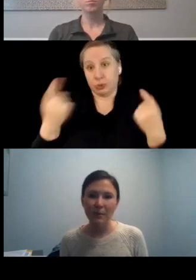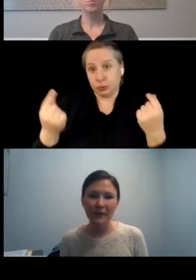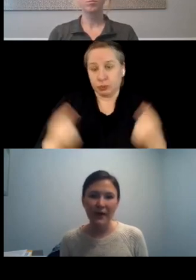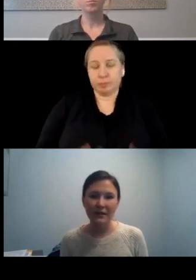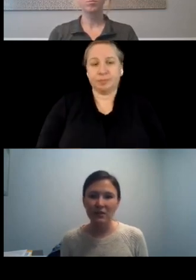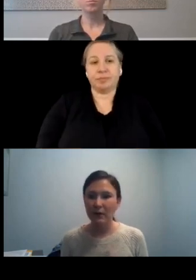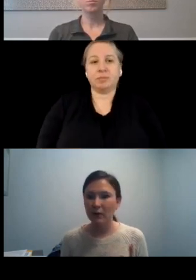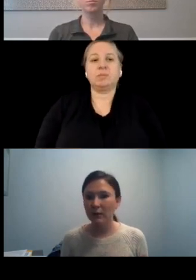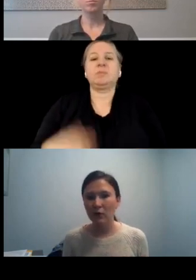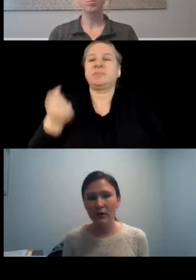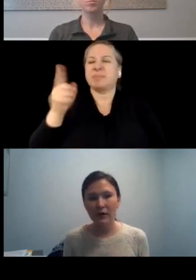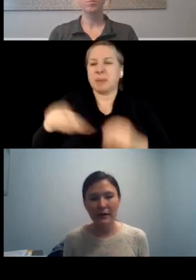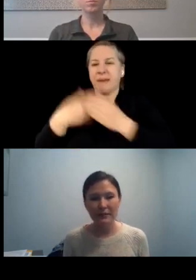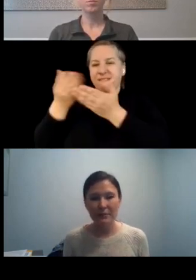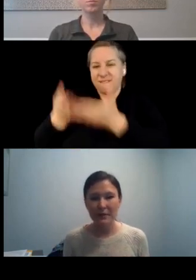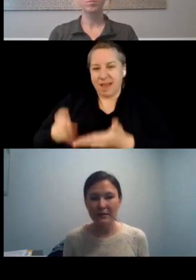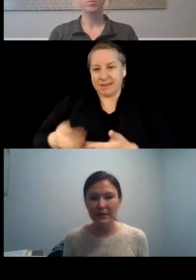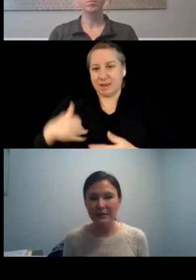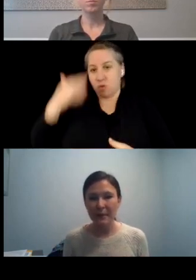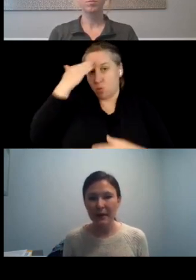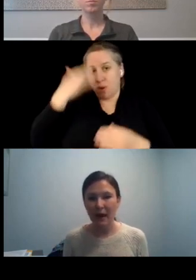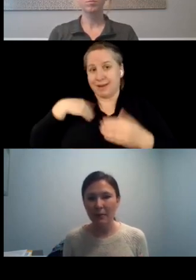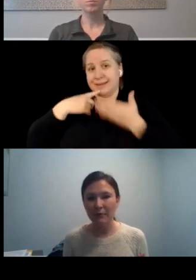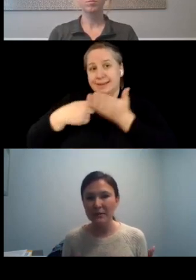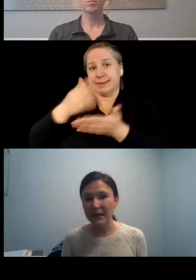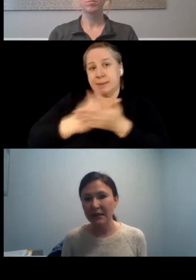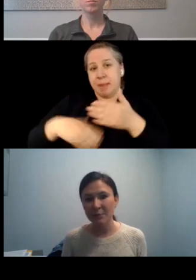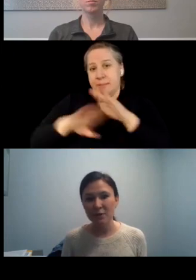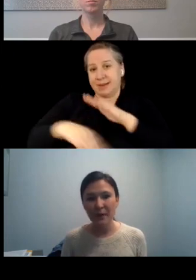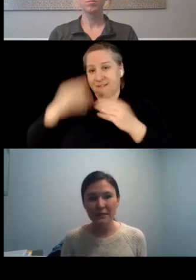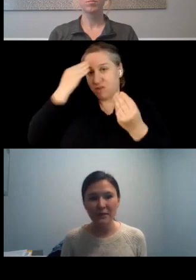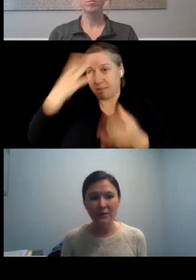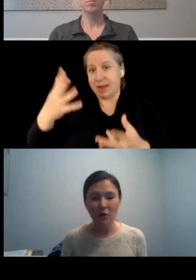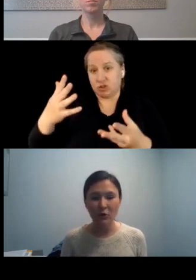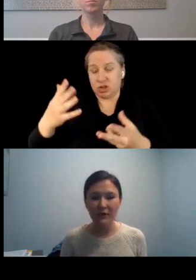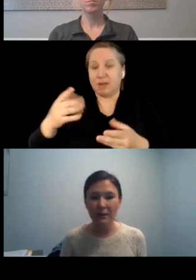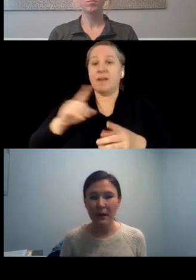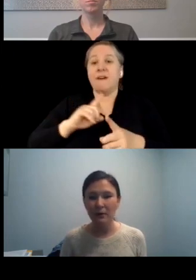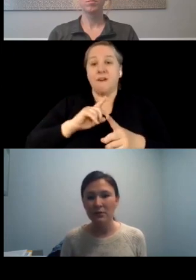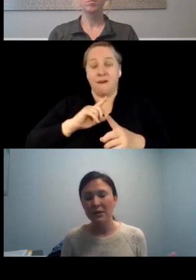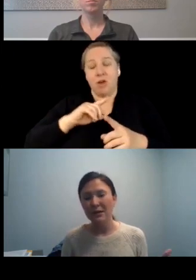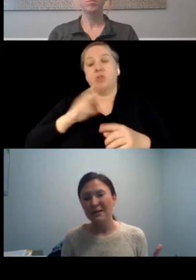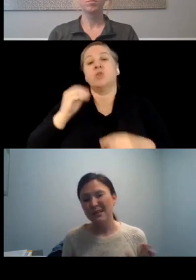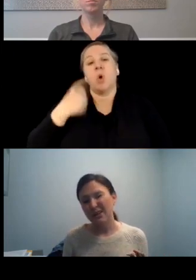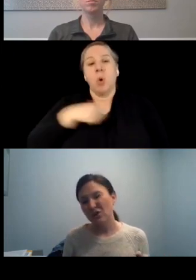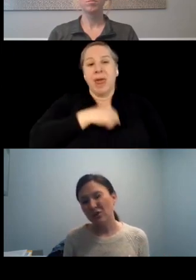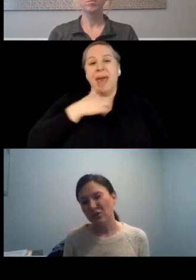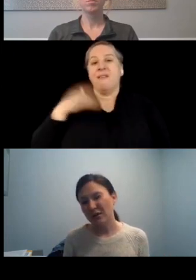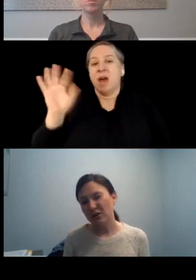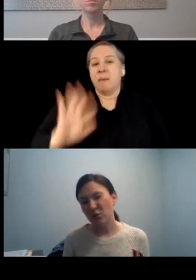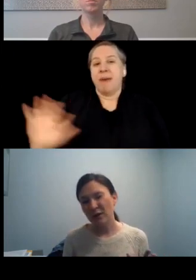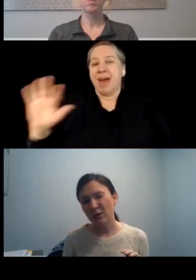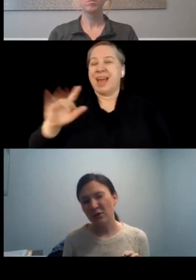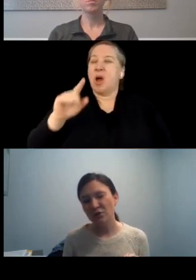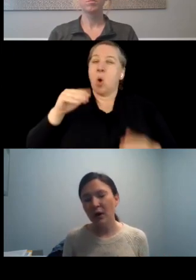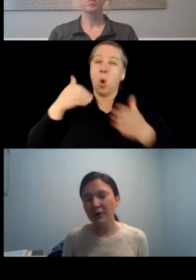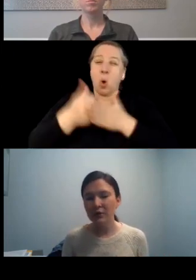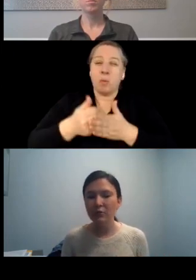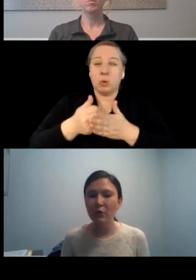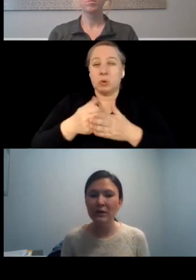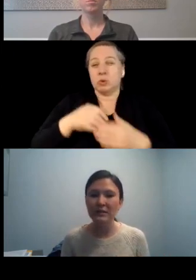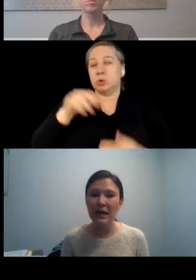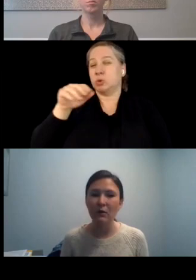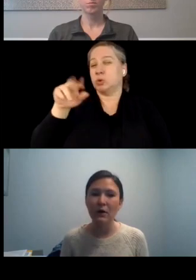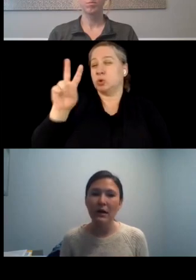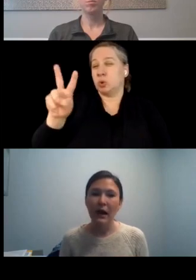So a little bit about the facts. So I know I went over kind of some of the basics, but from a size perspective, so we've got about It's actually closer, I think